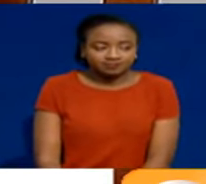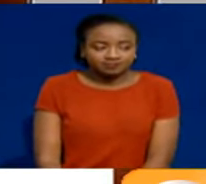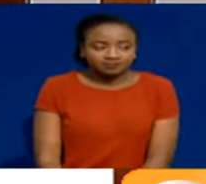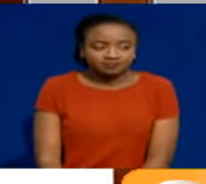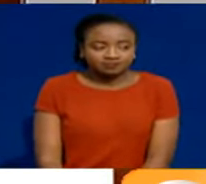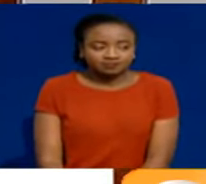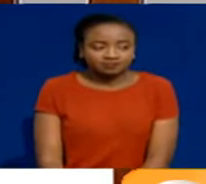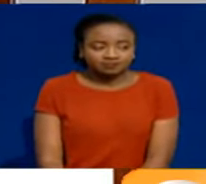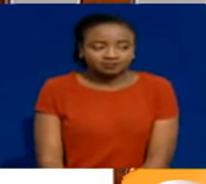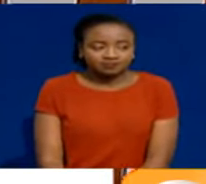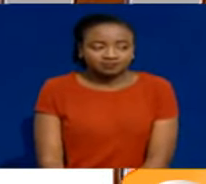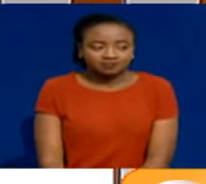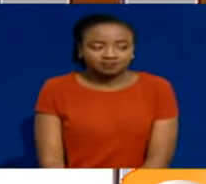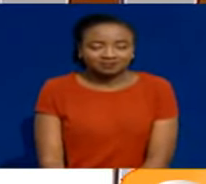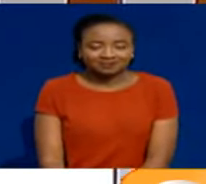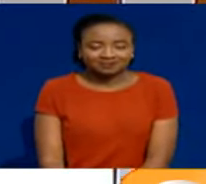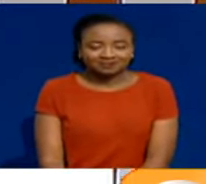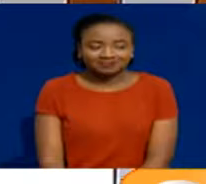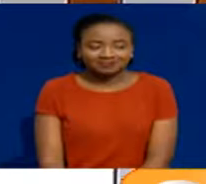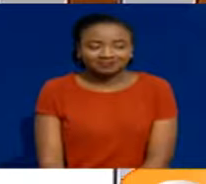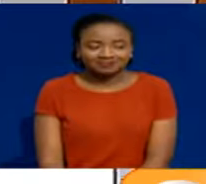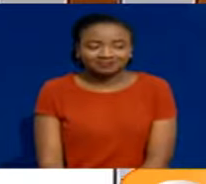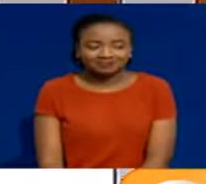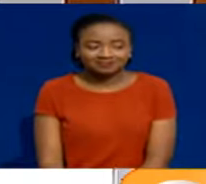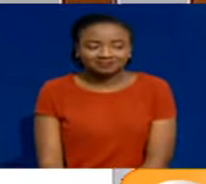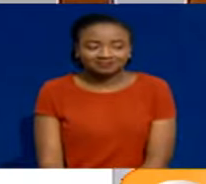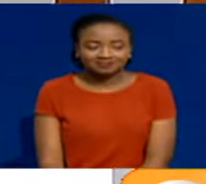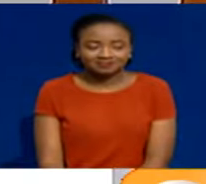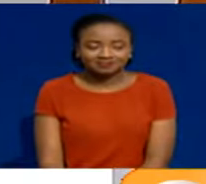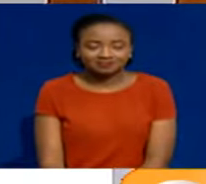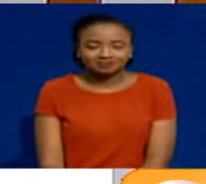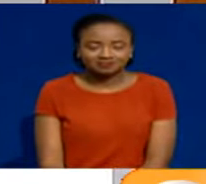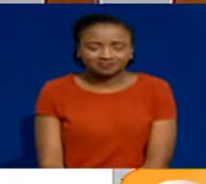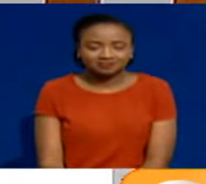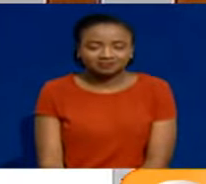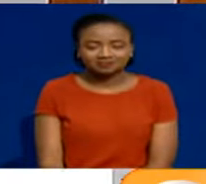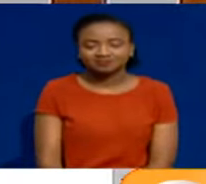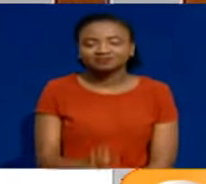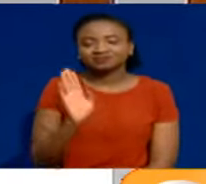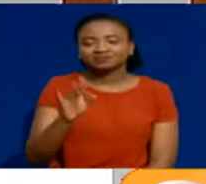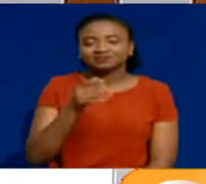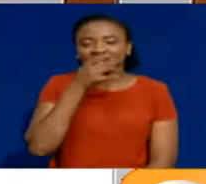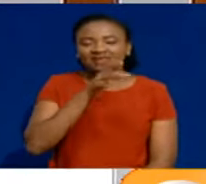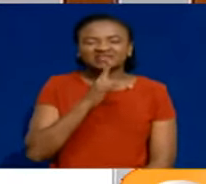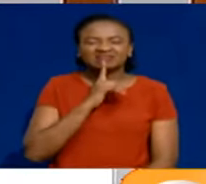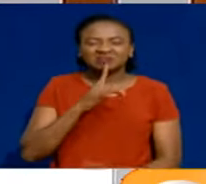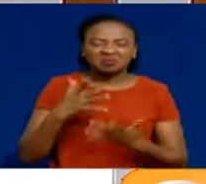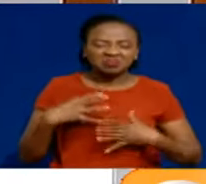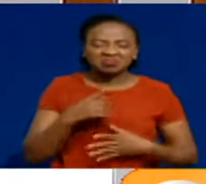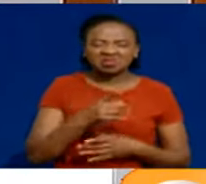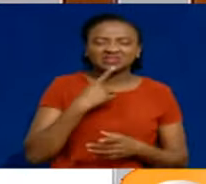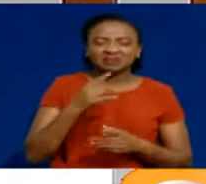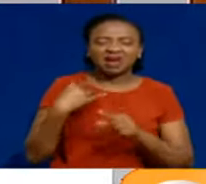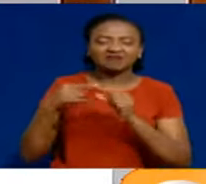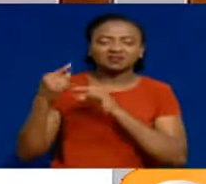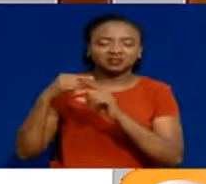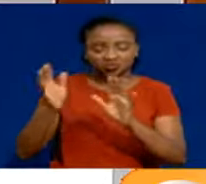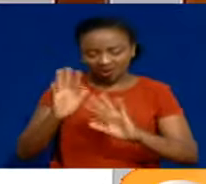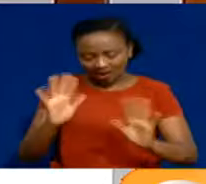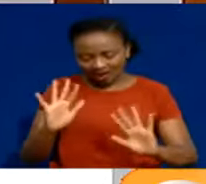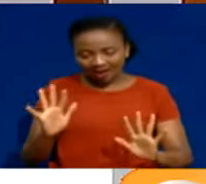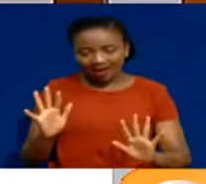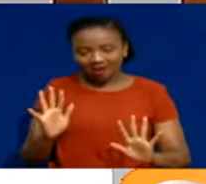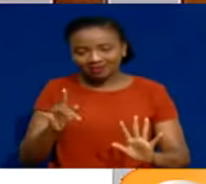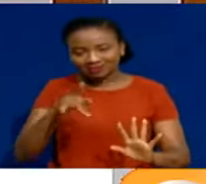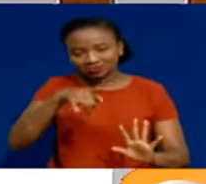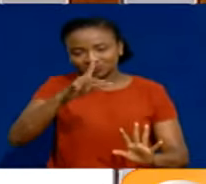Even for the generational acumen, those who are saying, oh, there is a generational change, in whose hands will